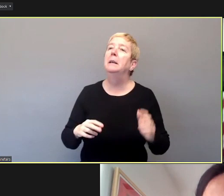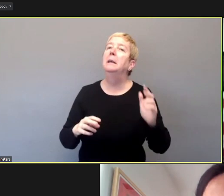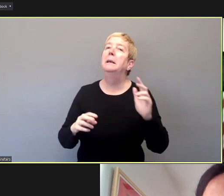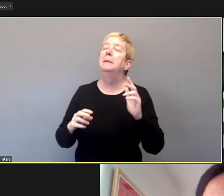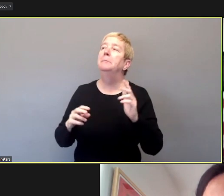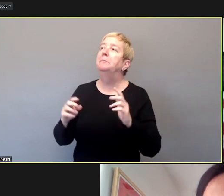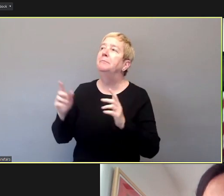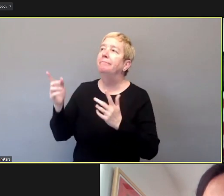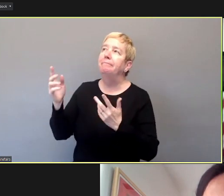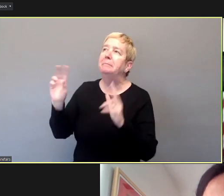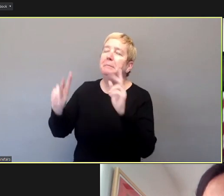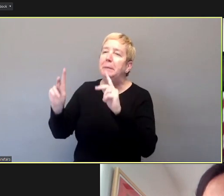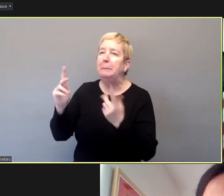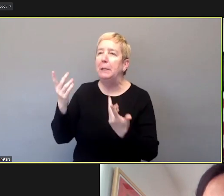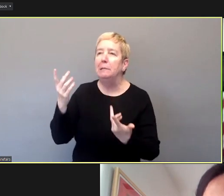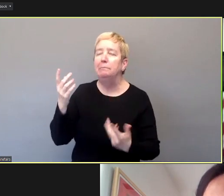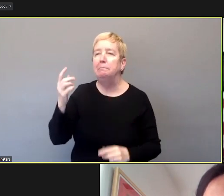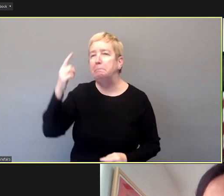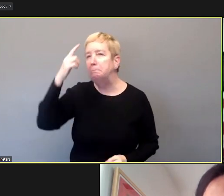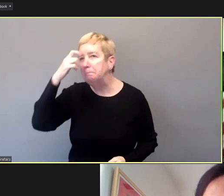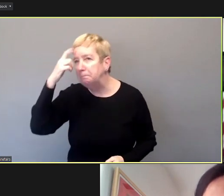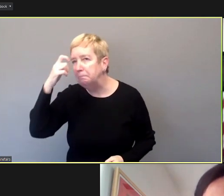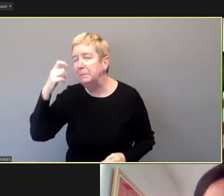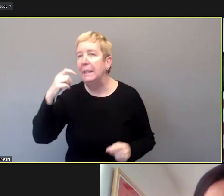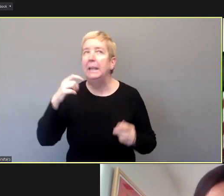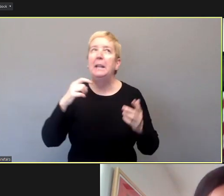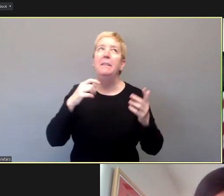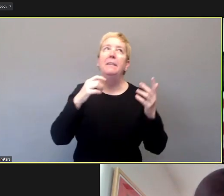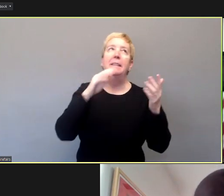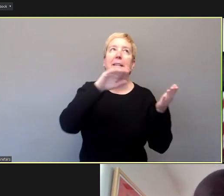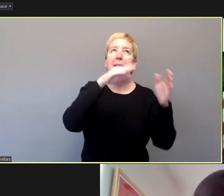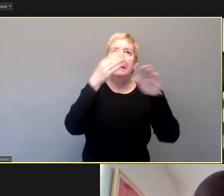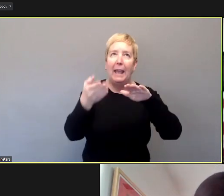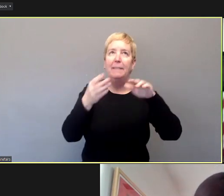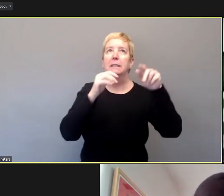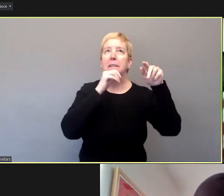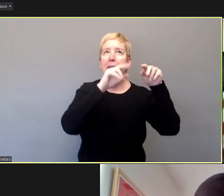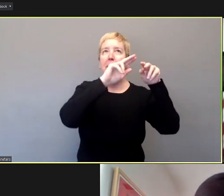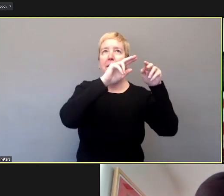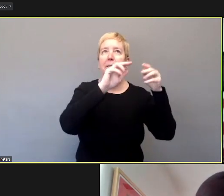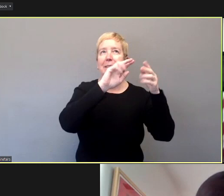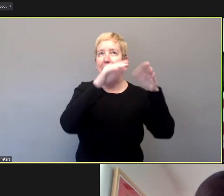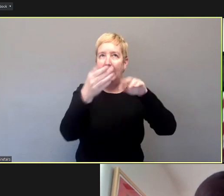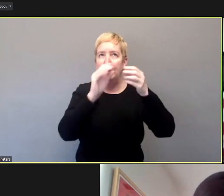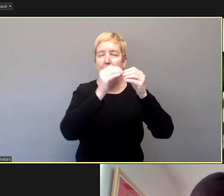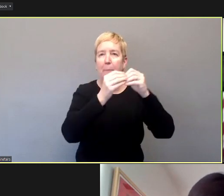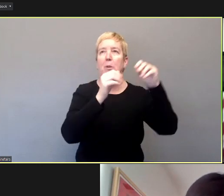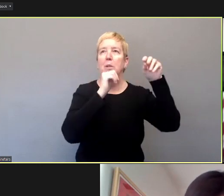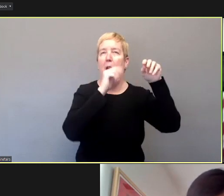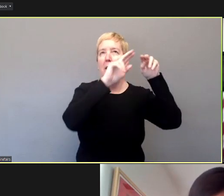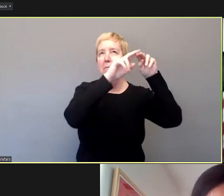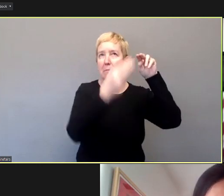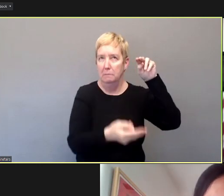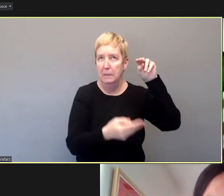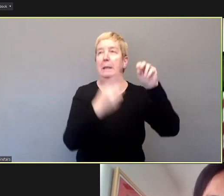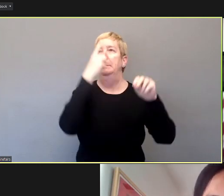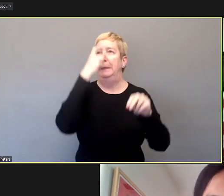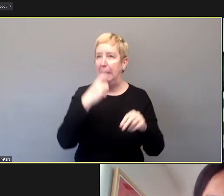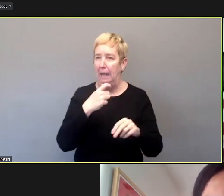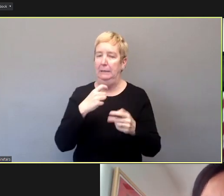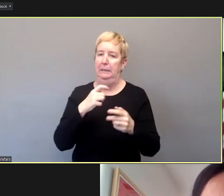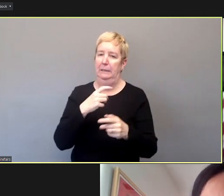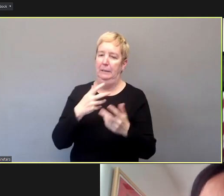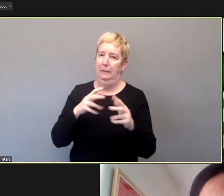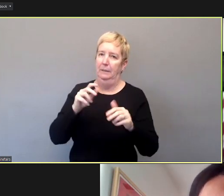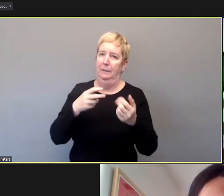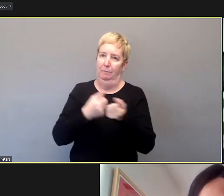not declining as much as people would like, it has to do with the demographic spread of booster shots. That is, that there's